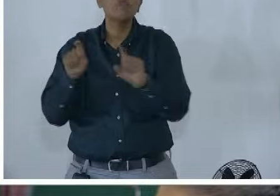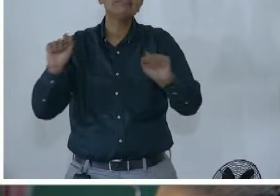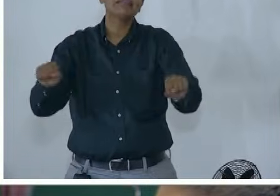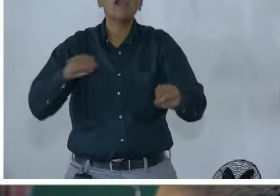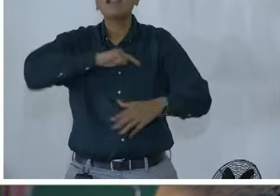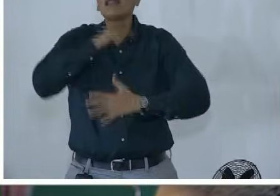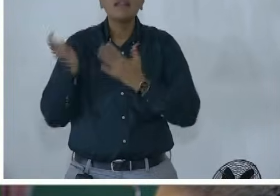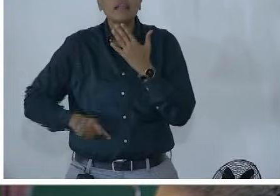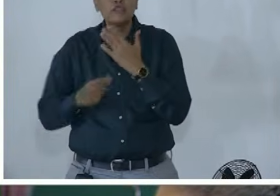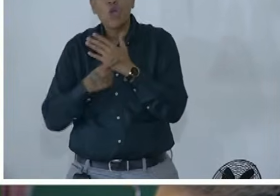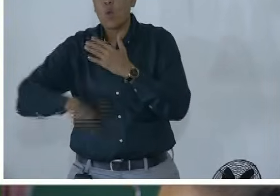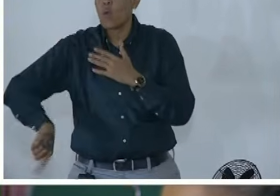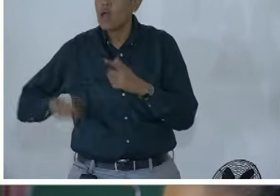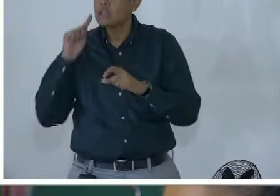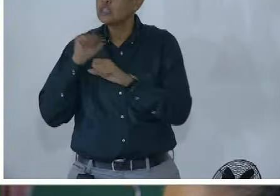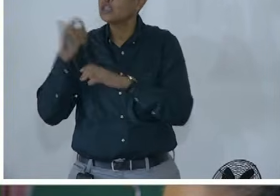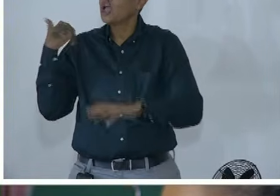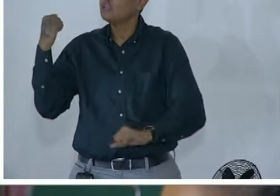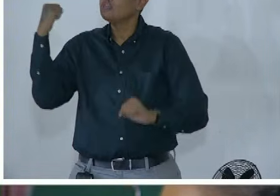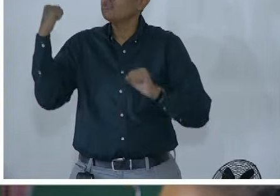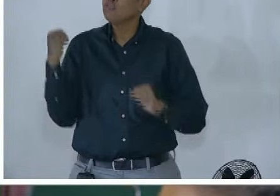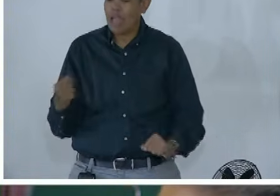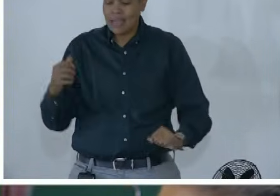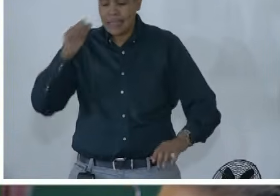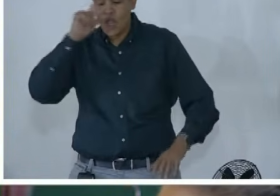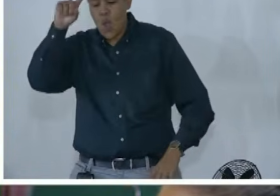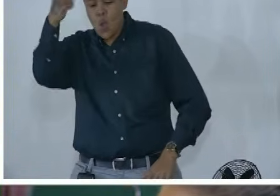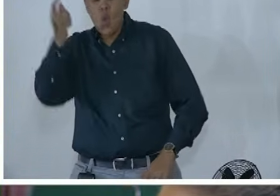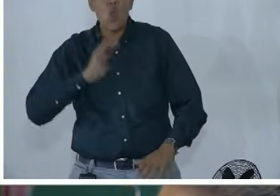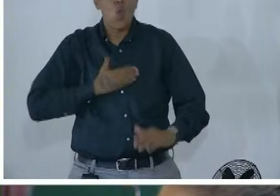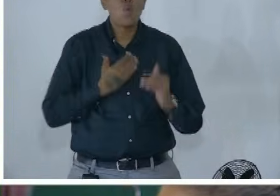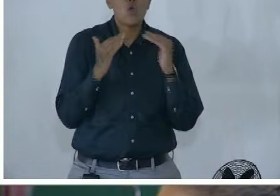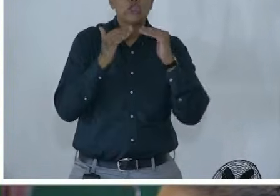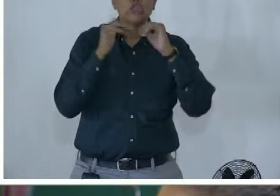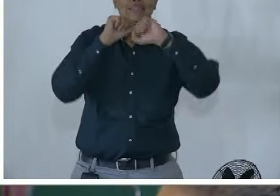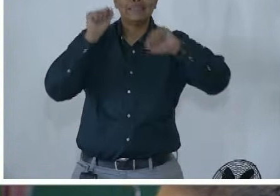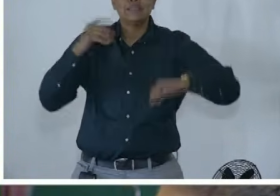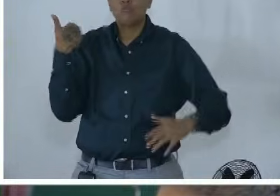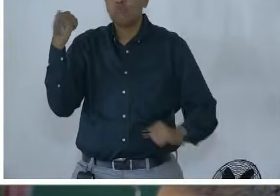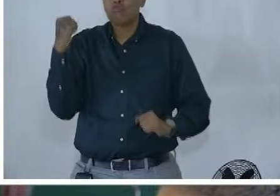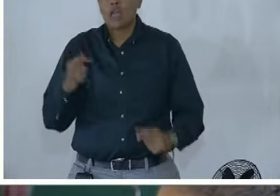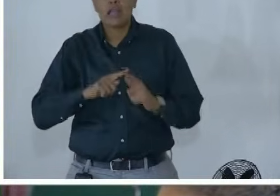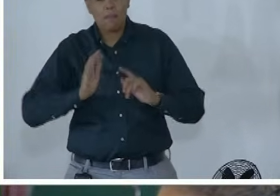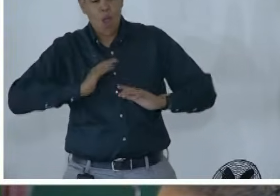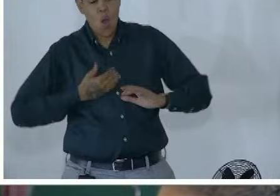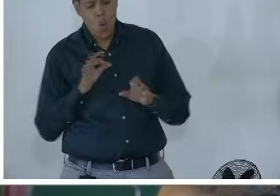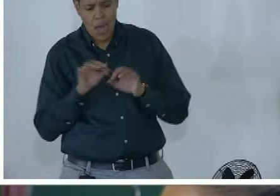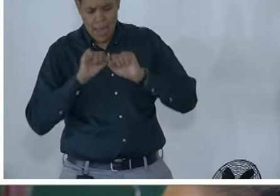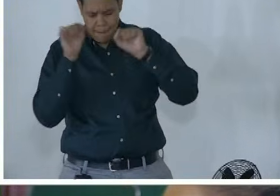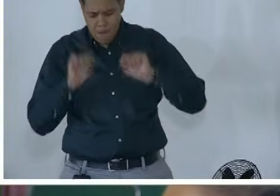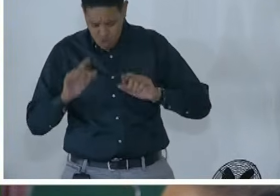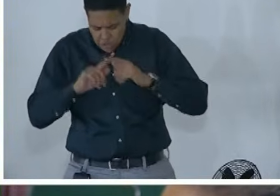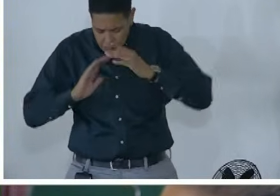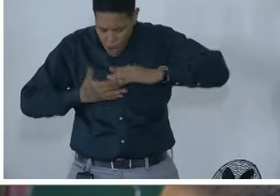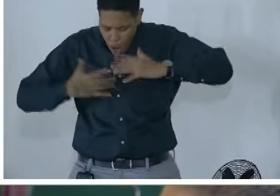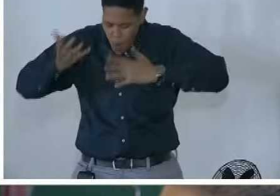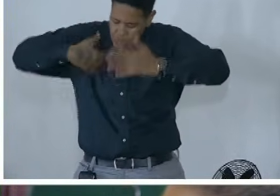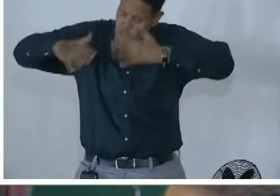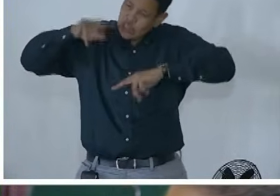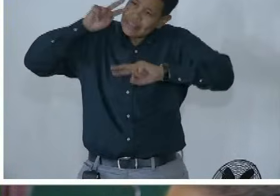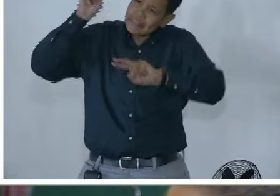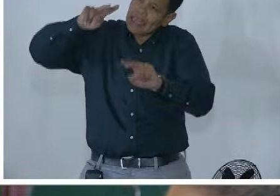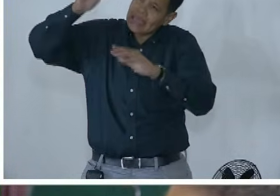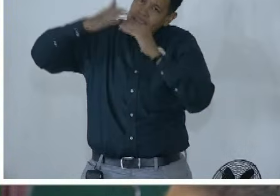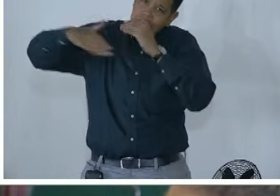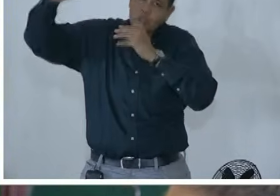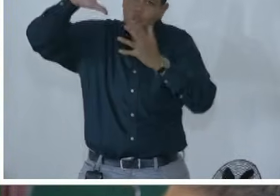are qualities that strengthen not just our justice system, but our democracy and our society as